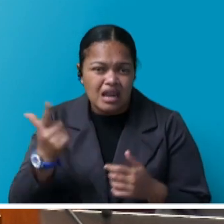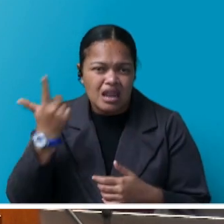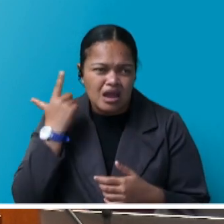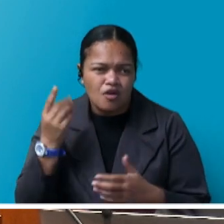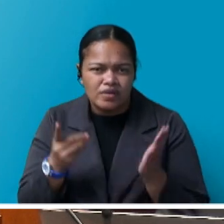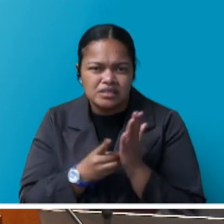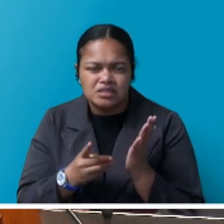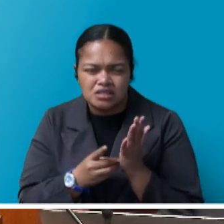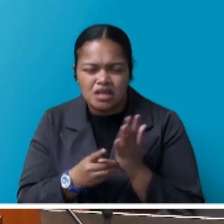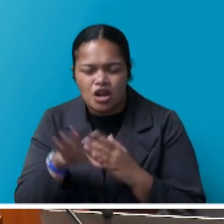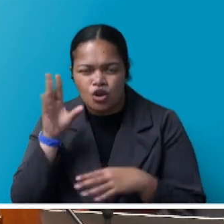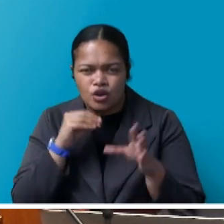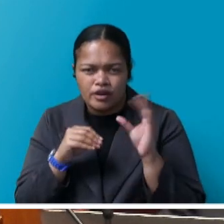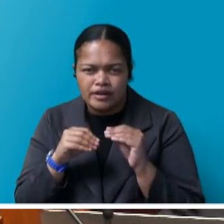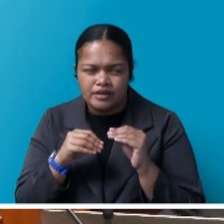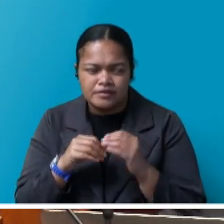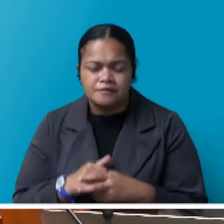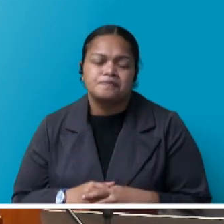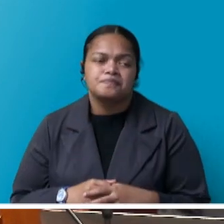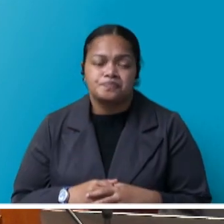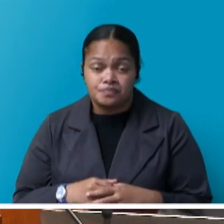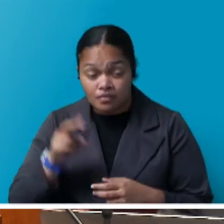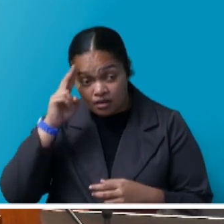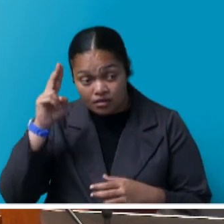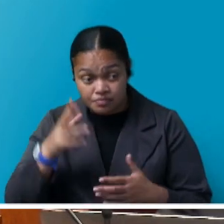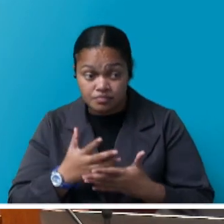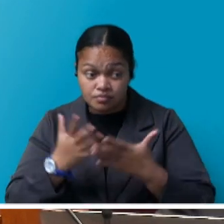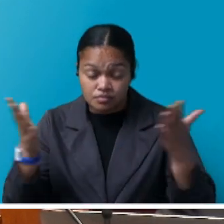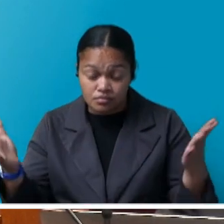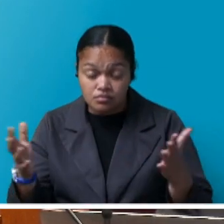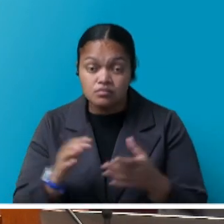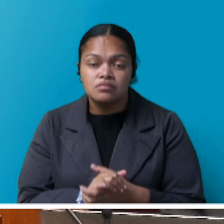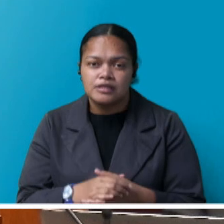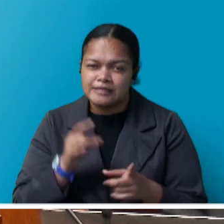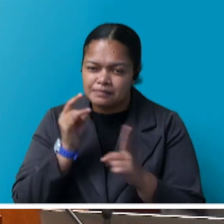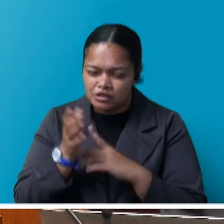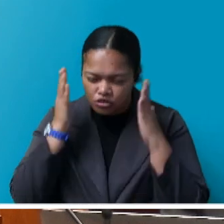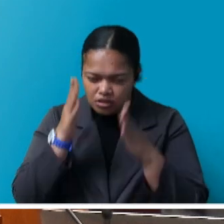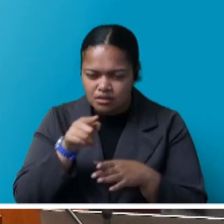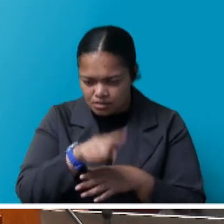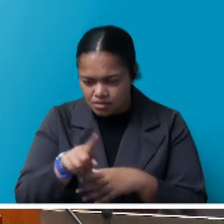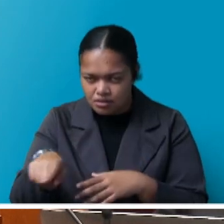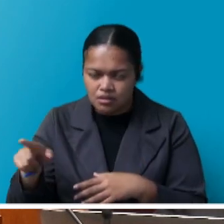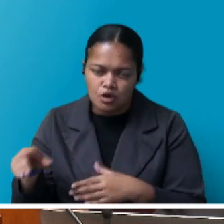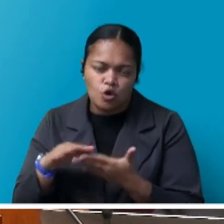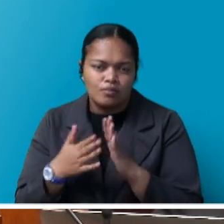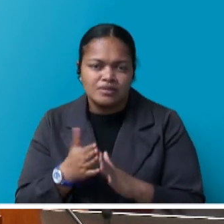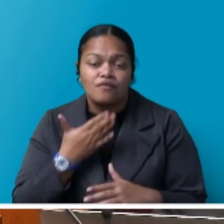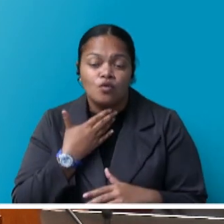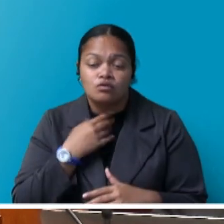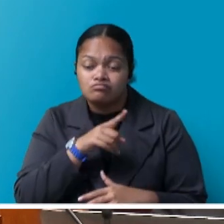learning facilities. The nationwide consultation process must give special attention to these communities to ensure that their voices are